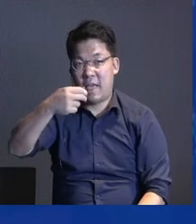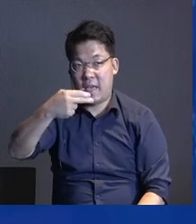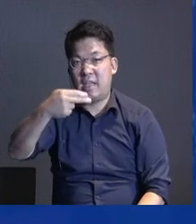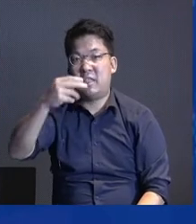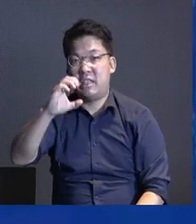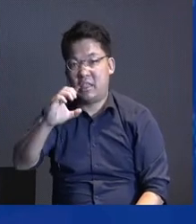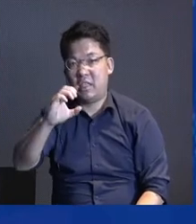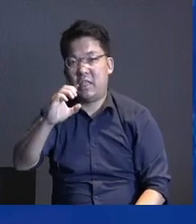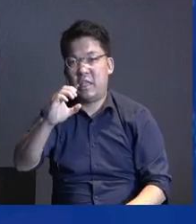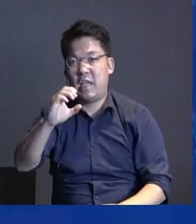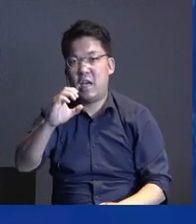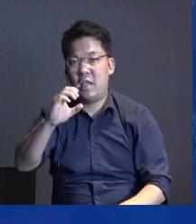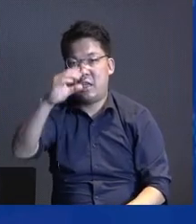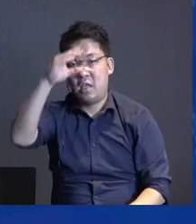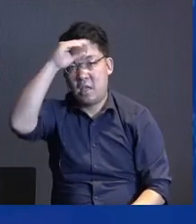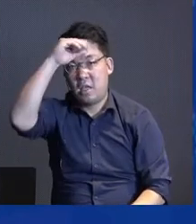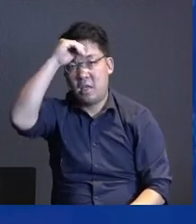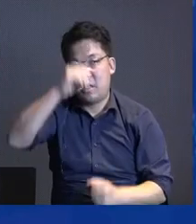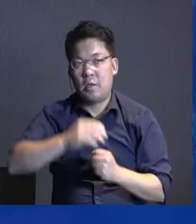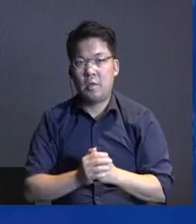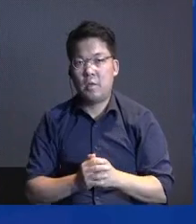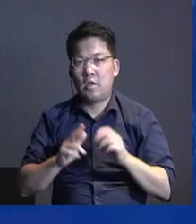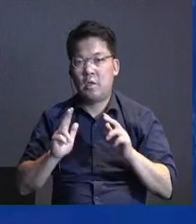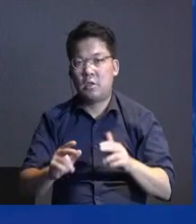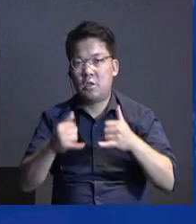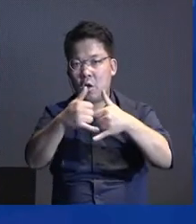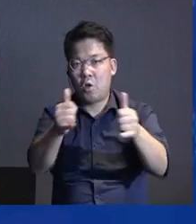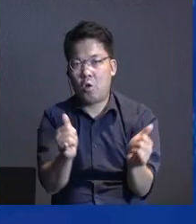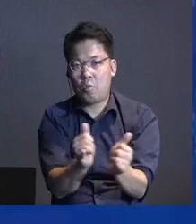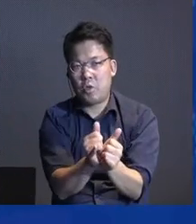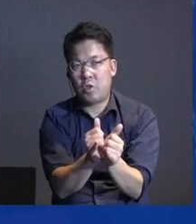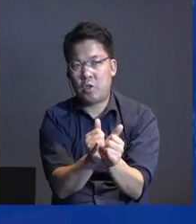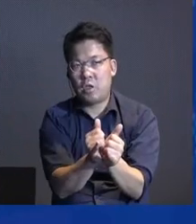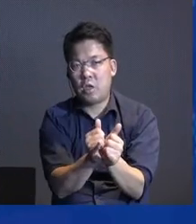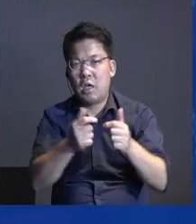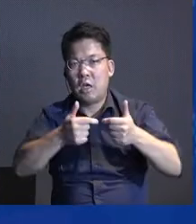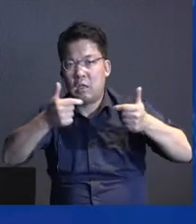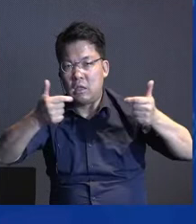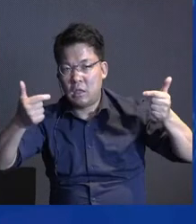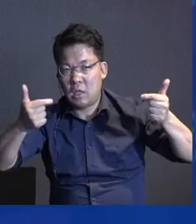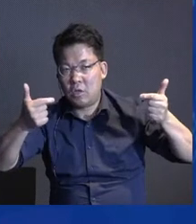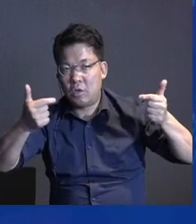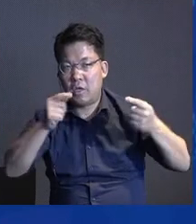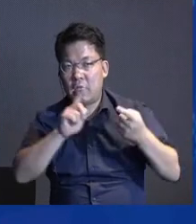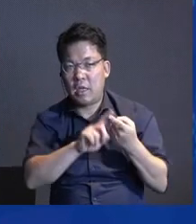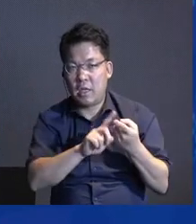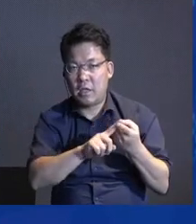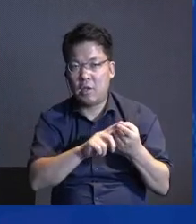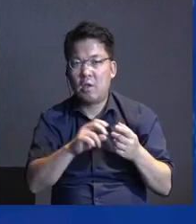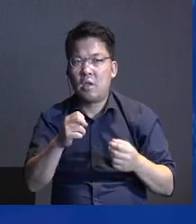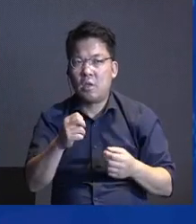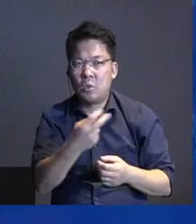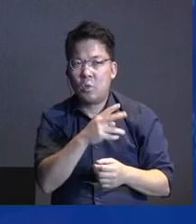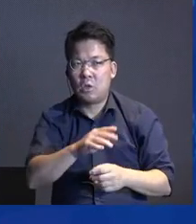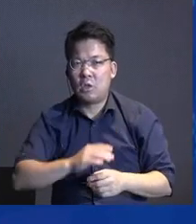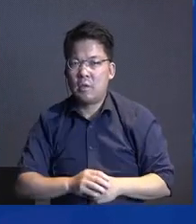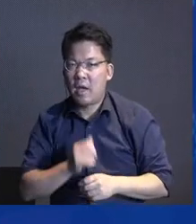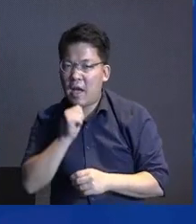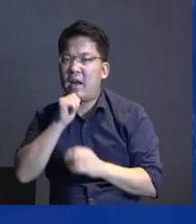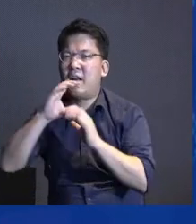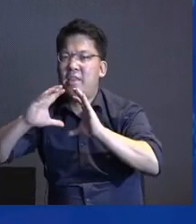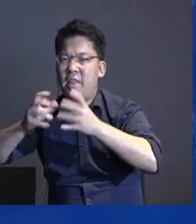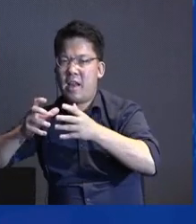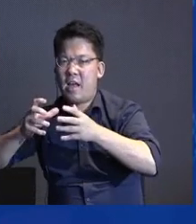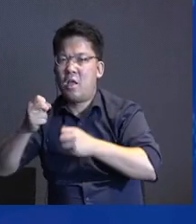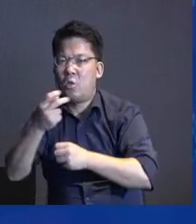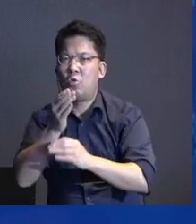of the community, especially in low and lower middle income country. And the club also established